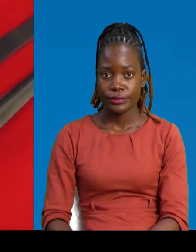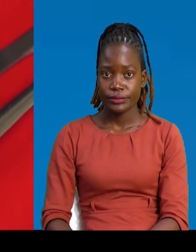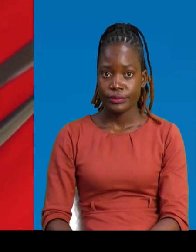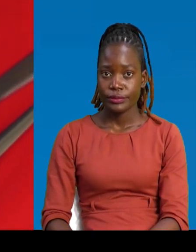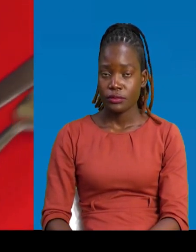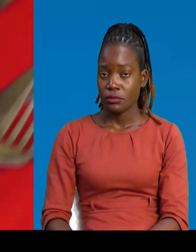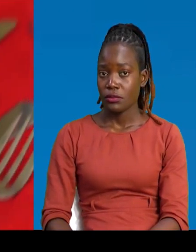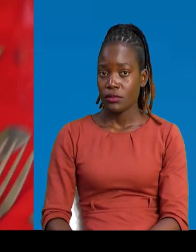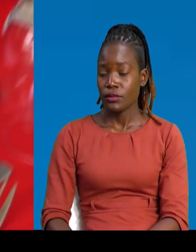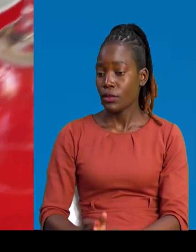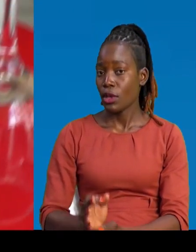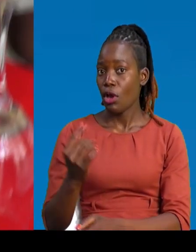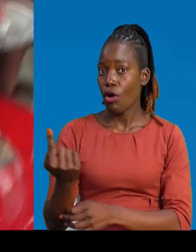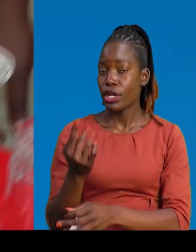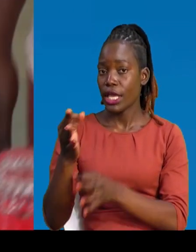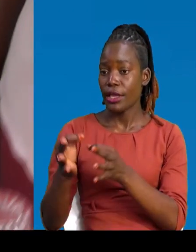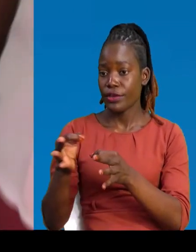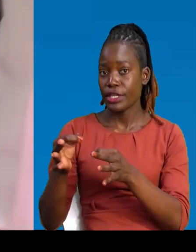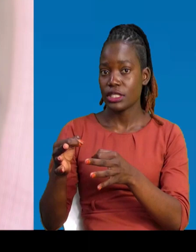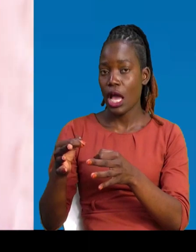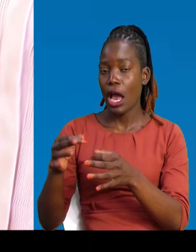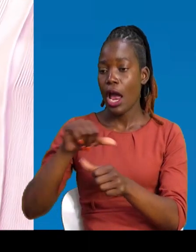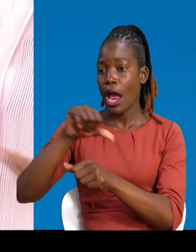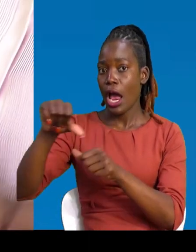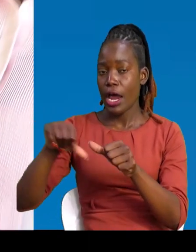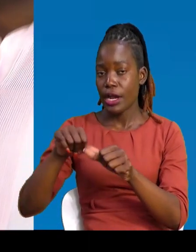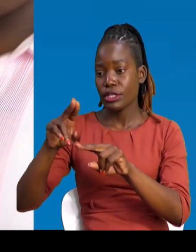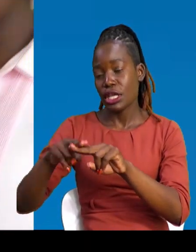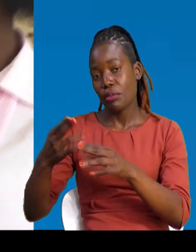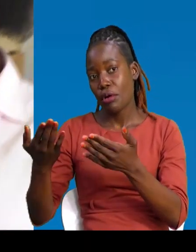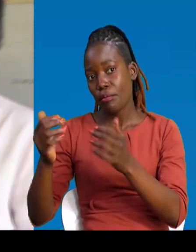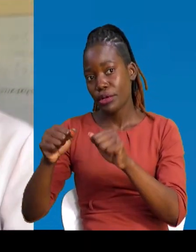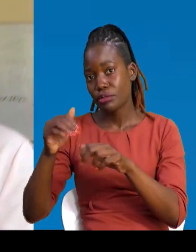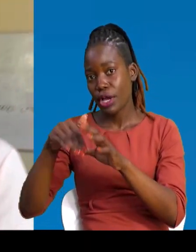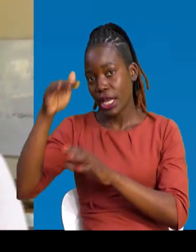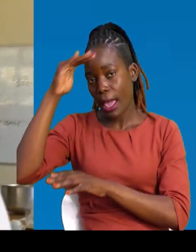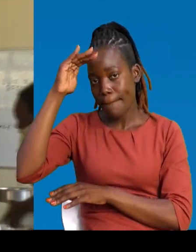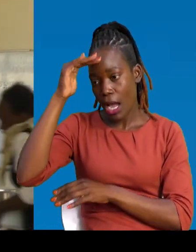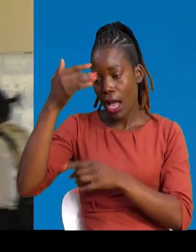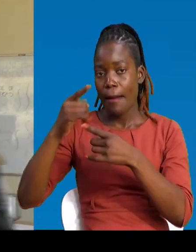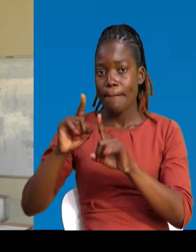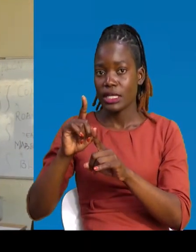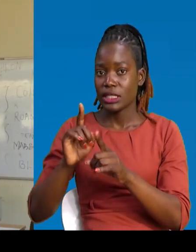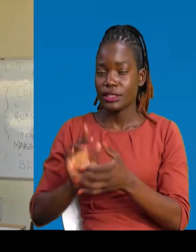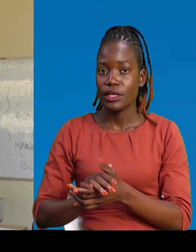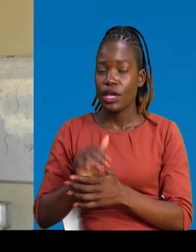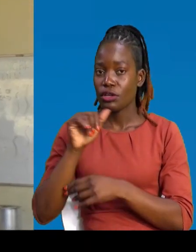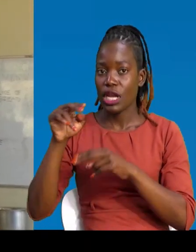Unless kama if it's a round table, labda kwa bar, you can do that in a bar. But not at an eat out. Okay.